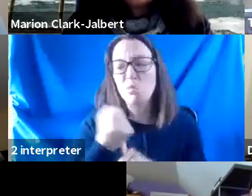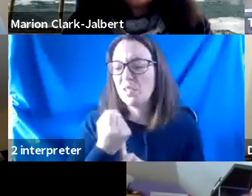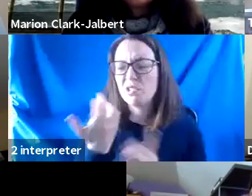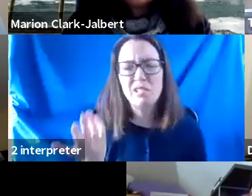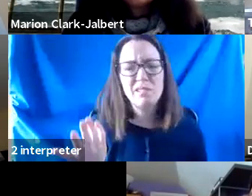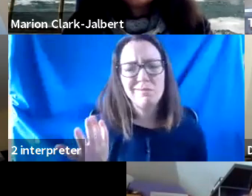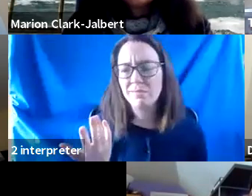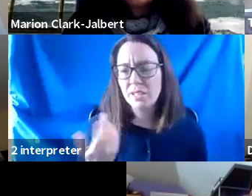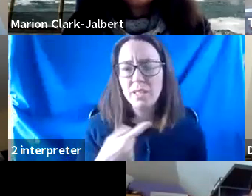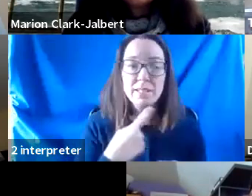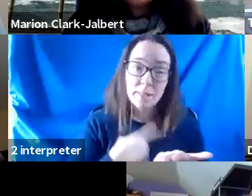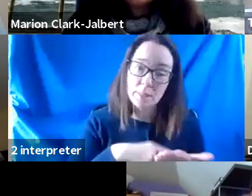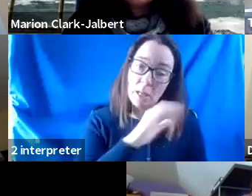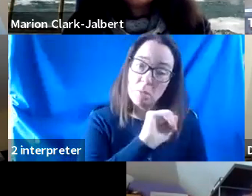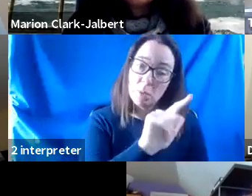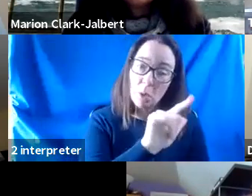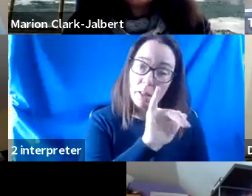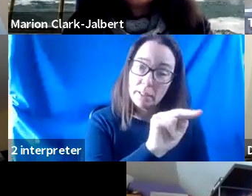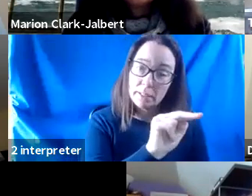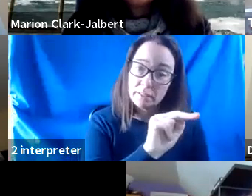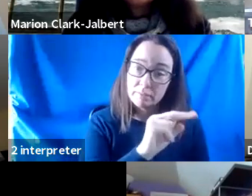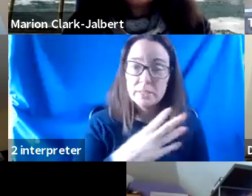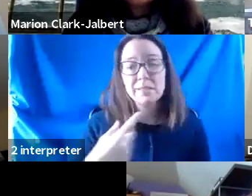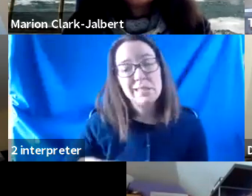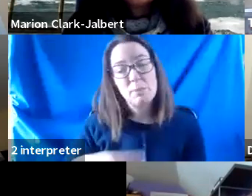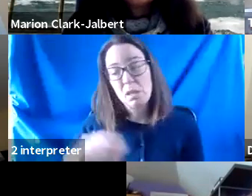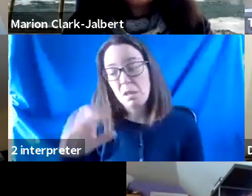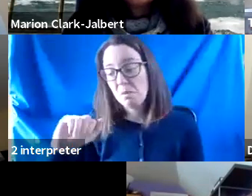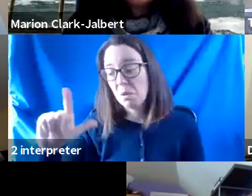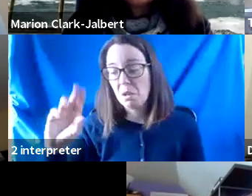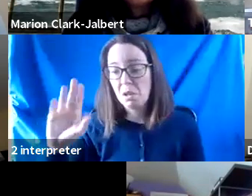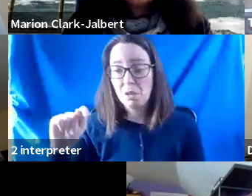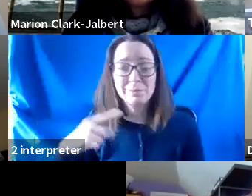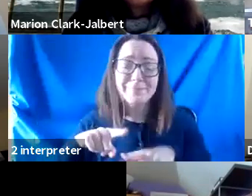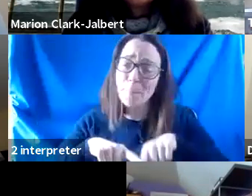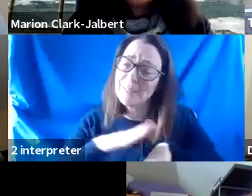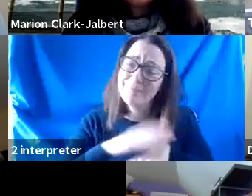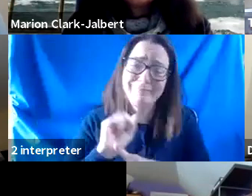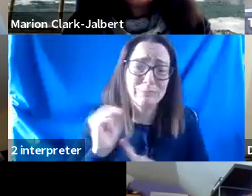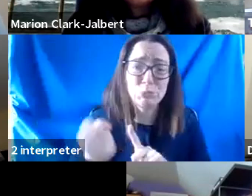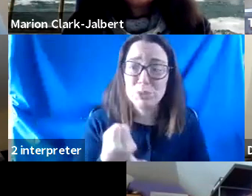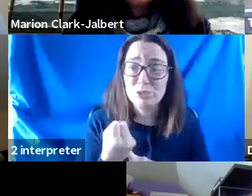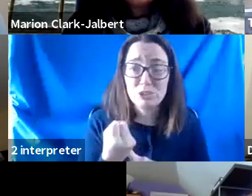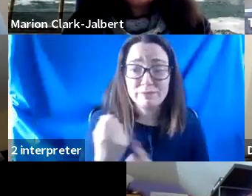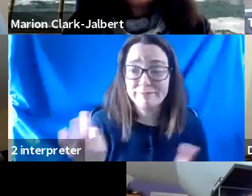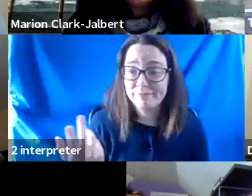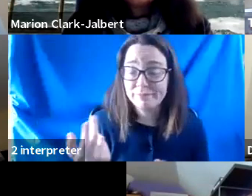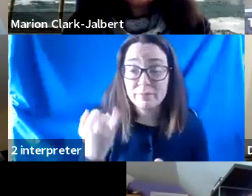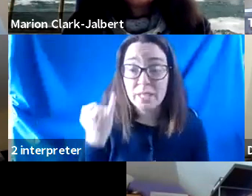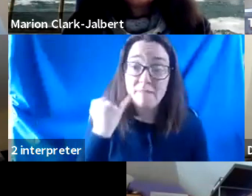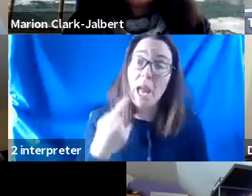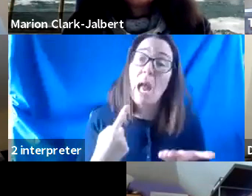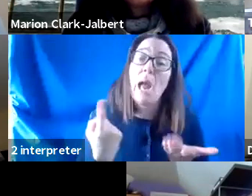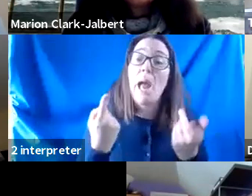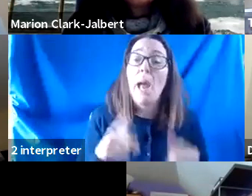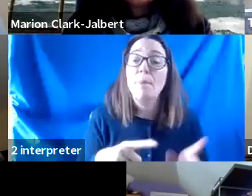because if it has happened more than one time, then sometimes you need to address that. But it all depends, you know what I mean? If it's a one-time thing,